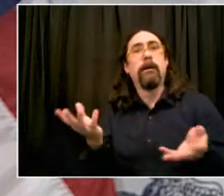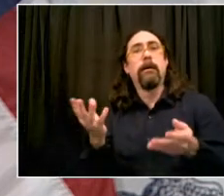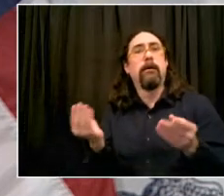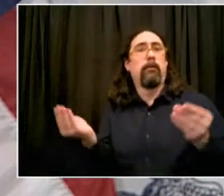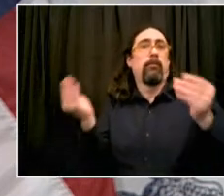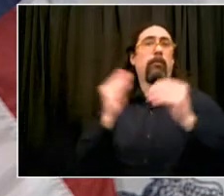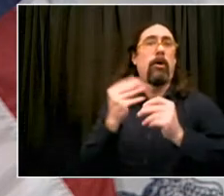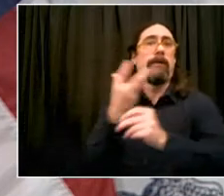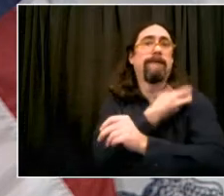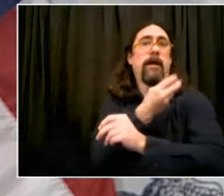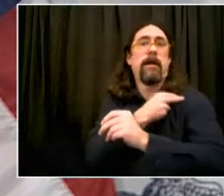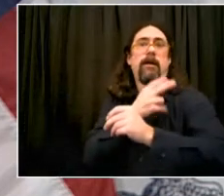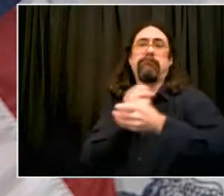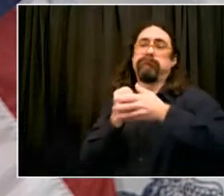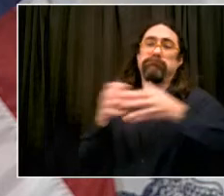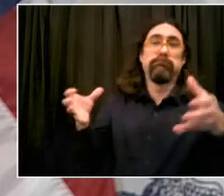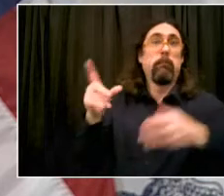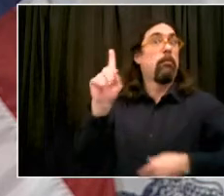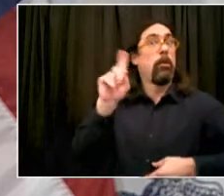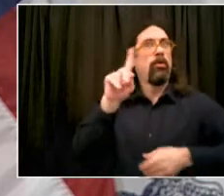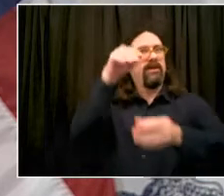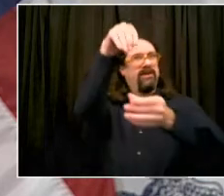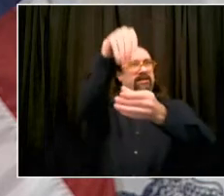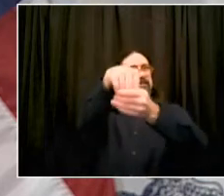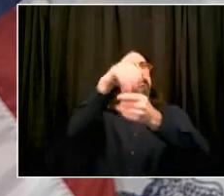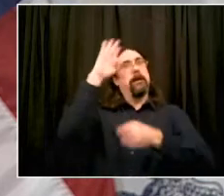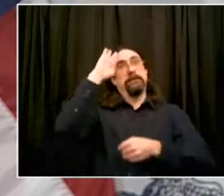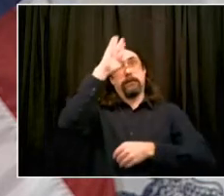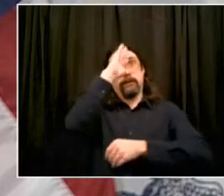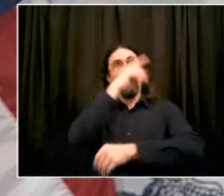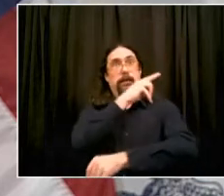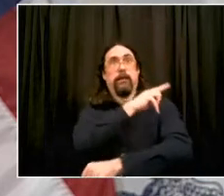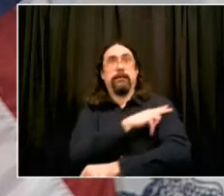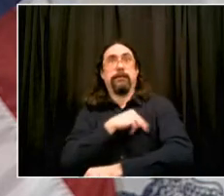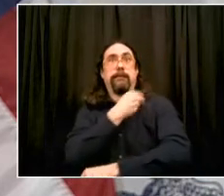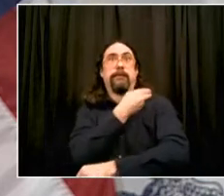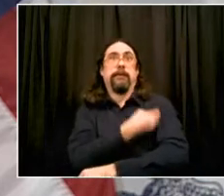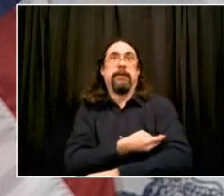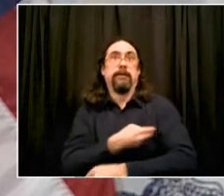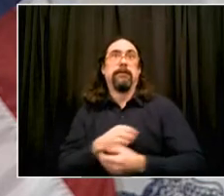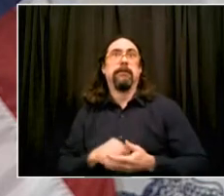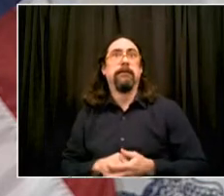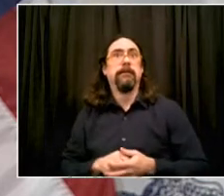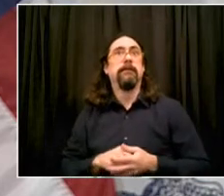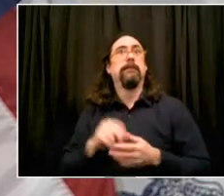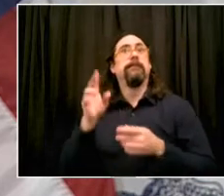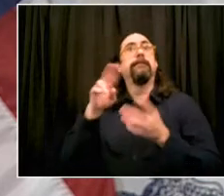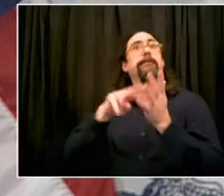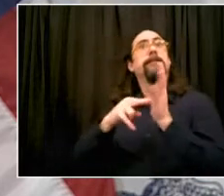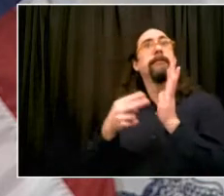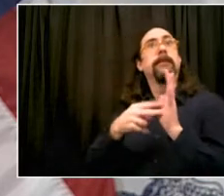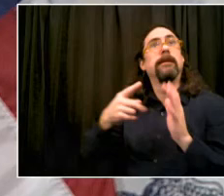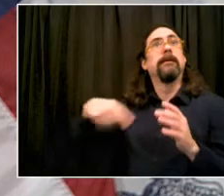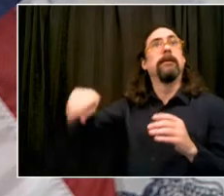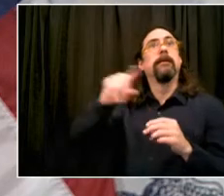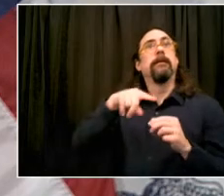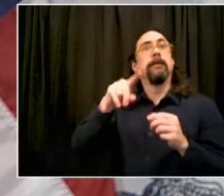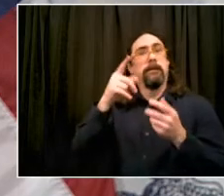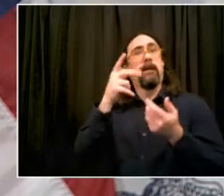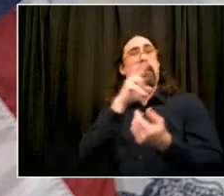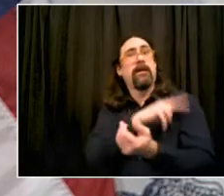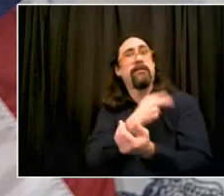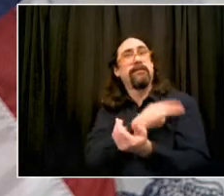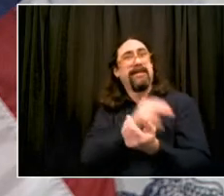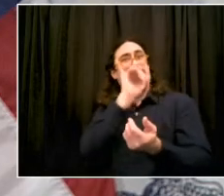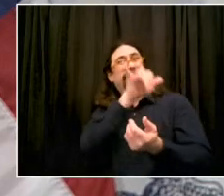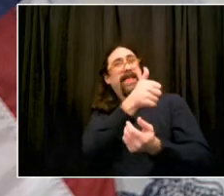basically we've maxed out on the people in 1A who are going to accept the vaccine. So do you accept that premise? And can you